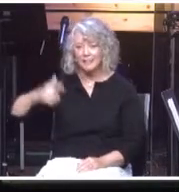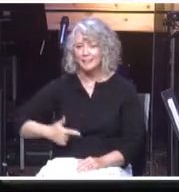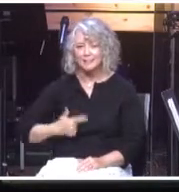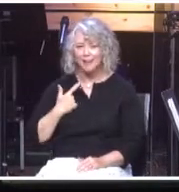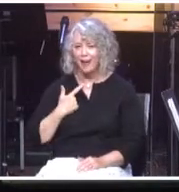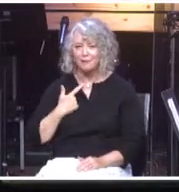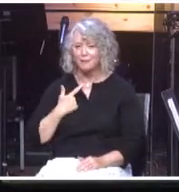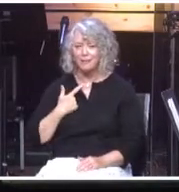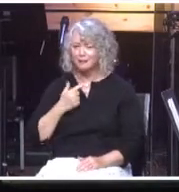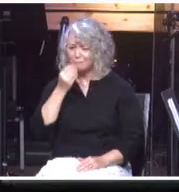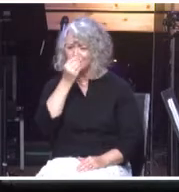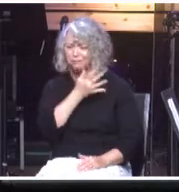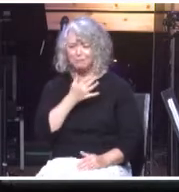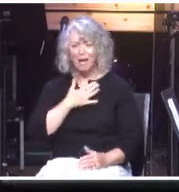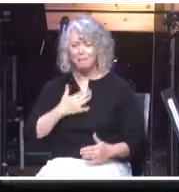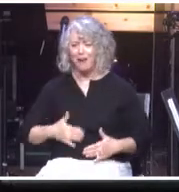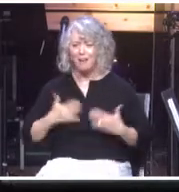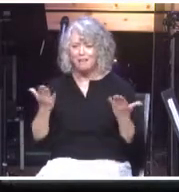in the world for that matter.